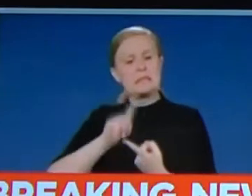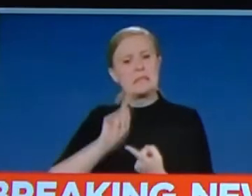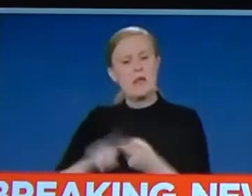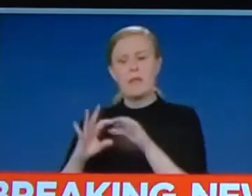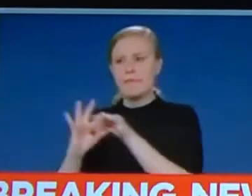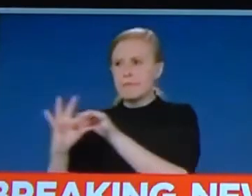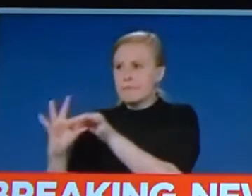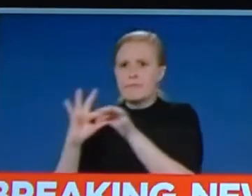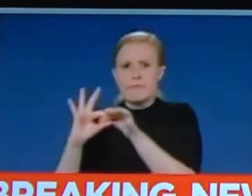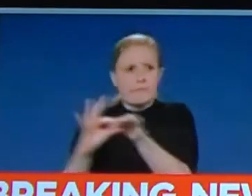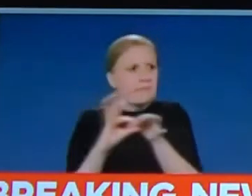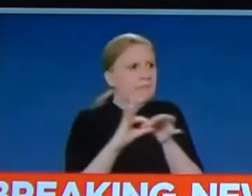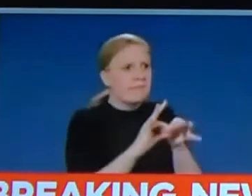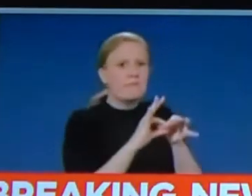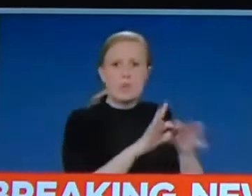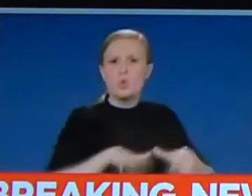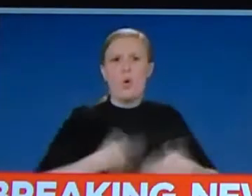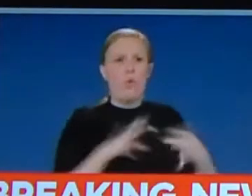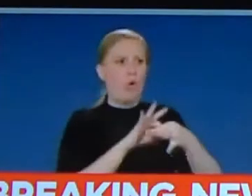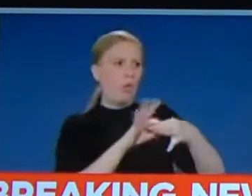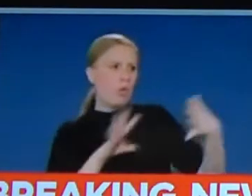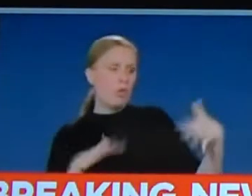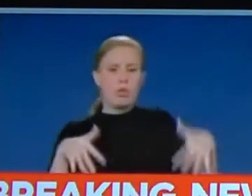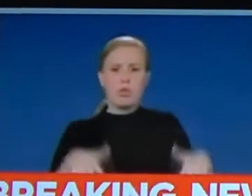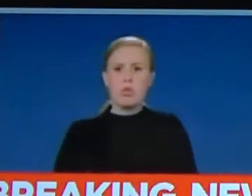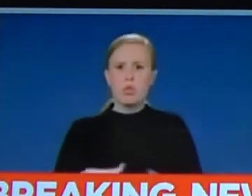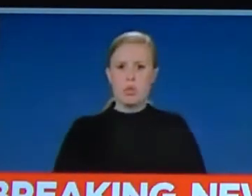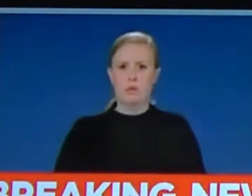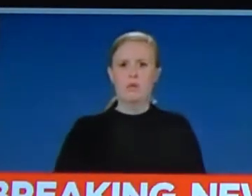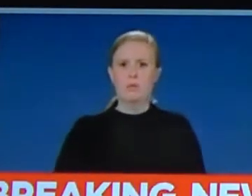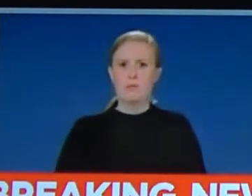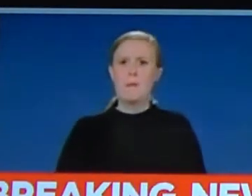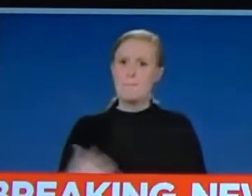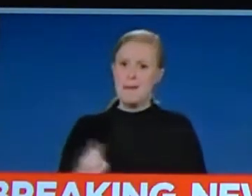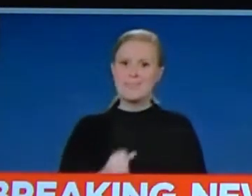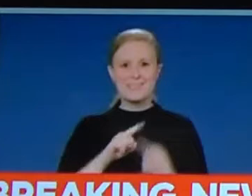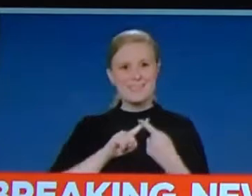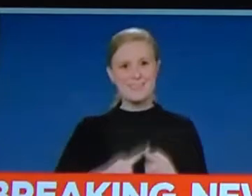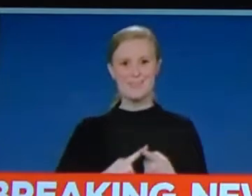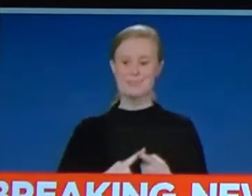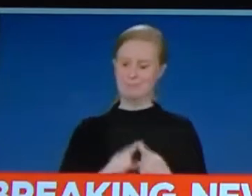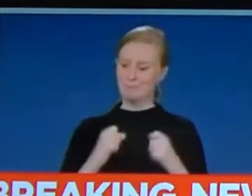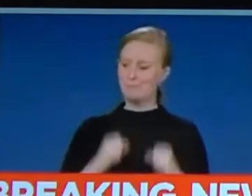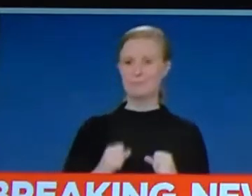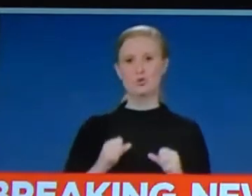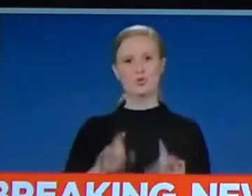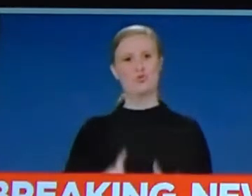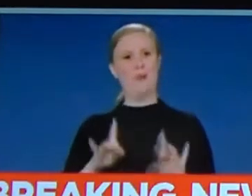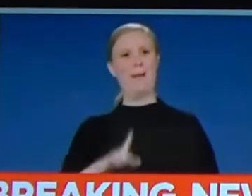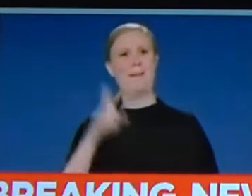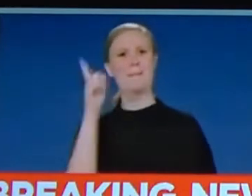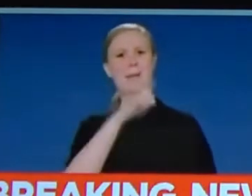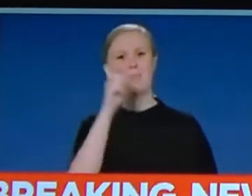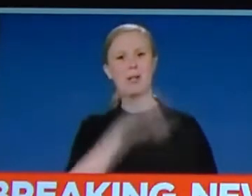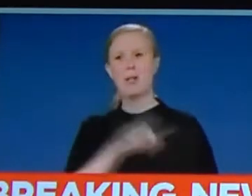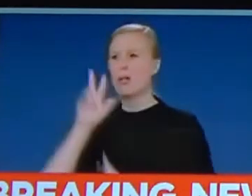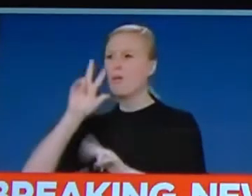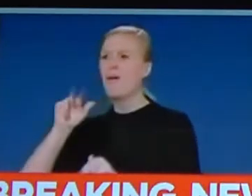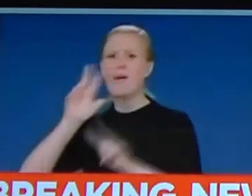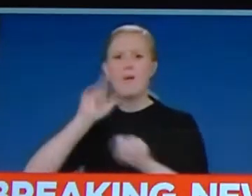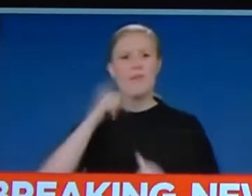people, our character, our principles, our values, and to live them out We are a strong society. We are a